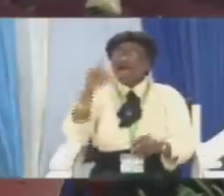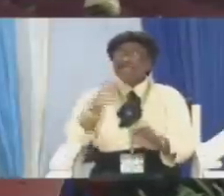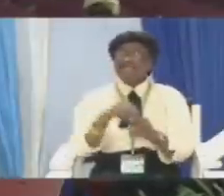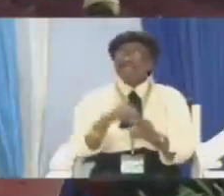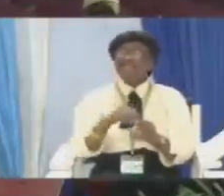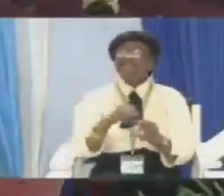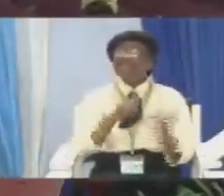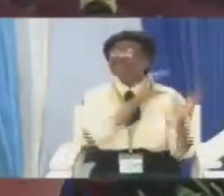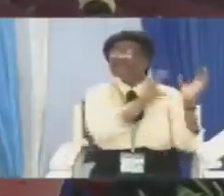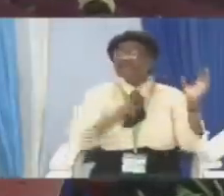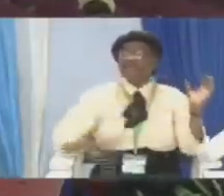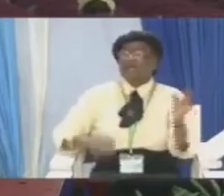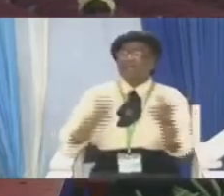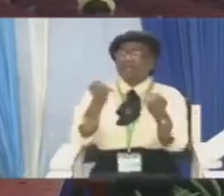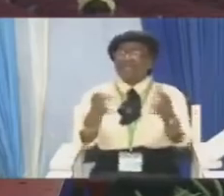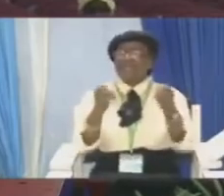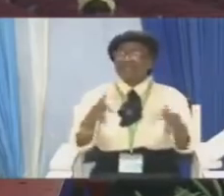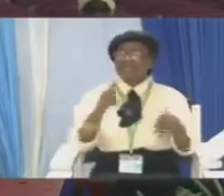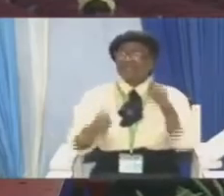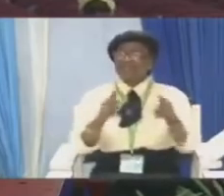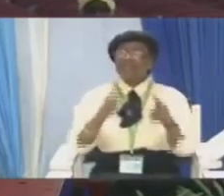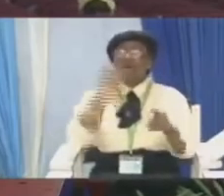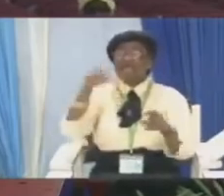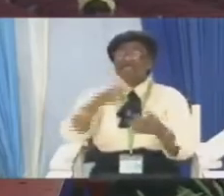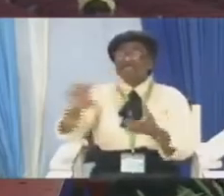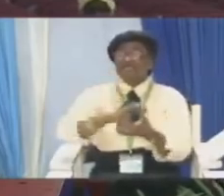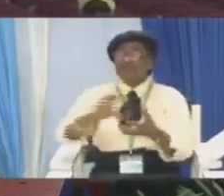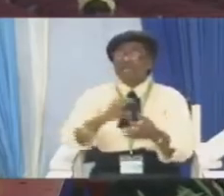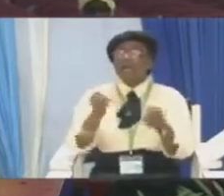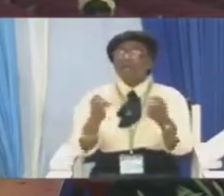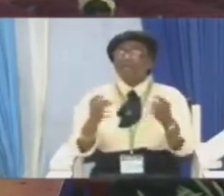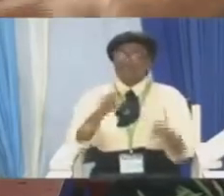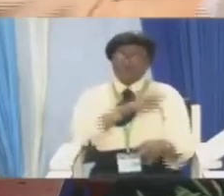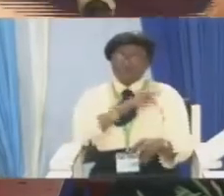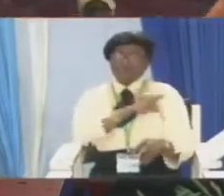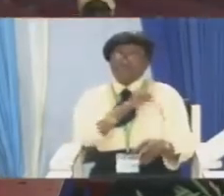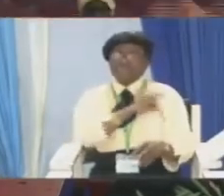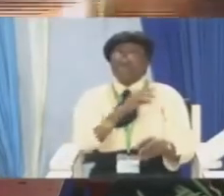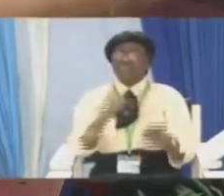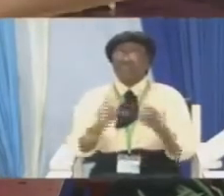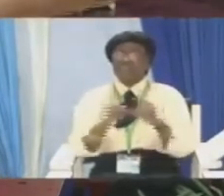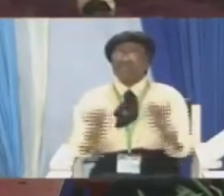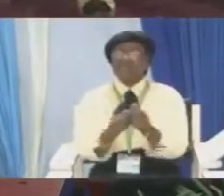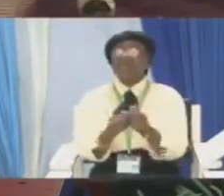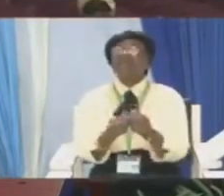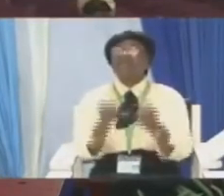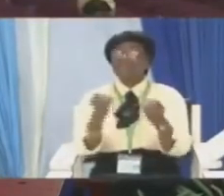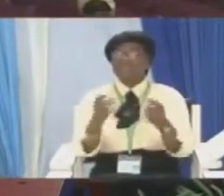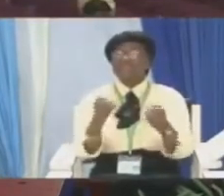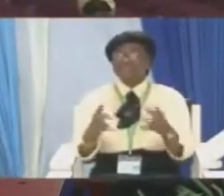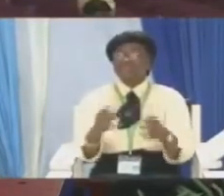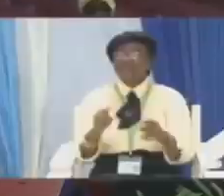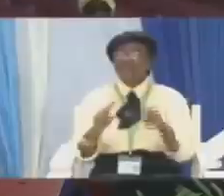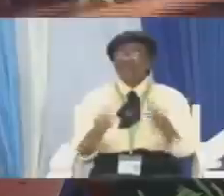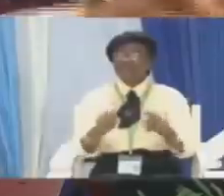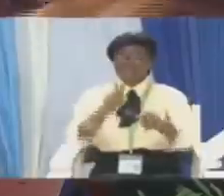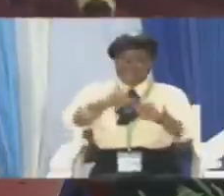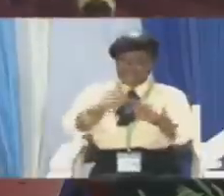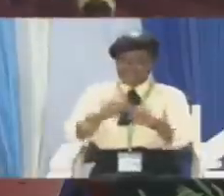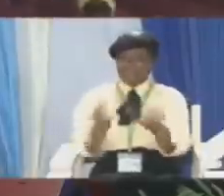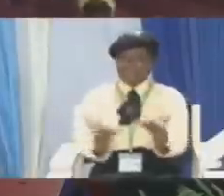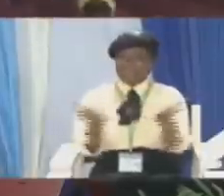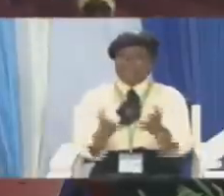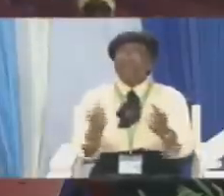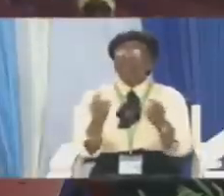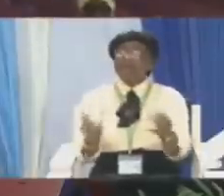choirs. A lot of people are in the ushering department. A lot of people are sitting right now, but only few are in Christ. What about this